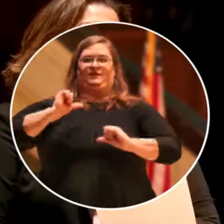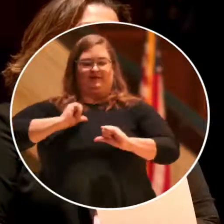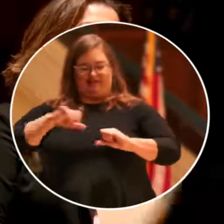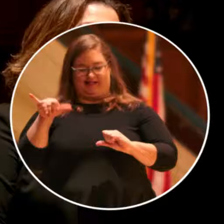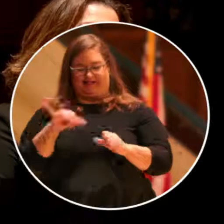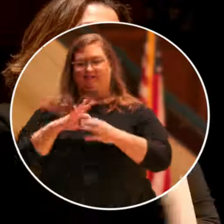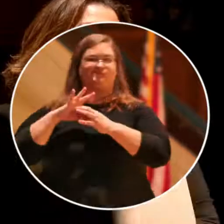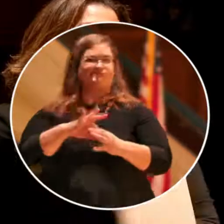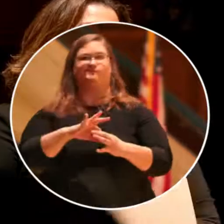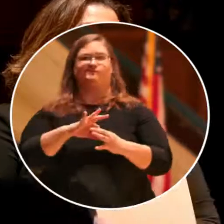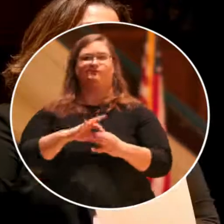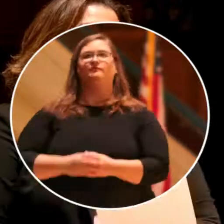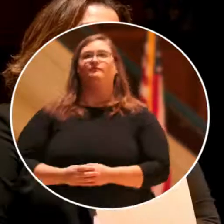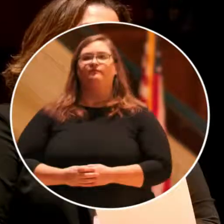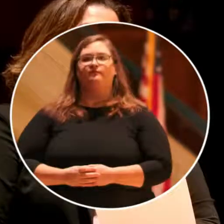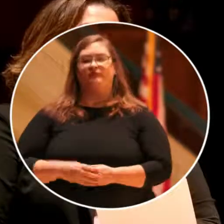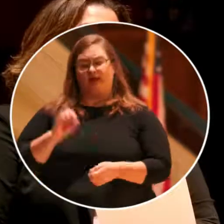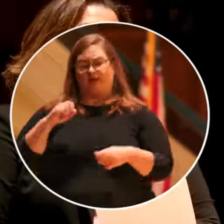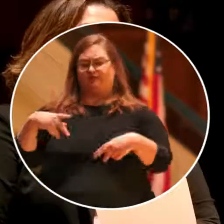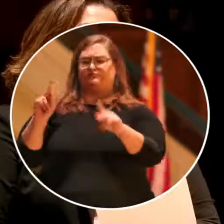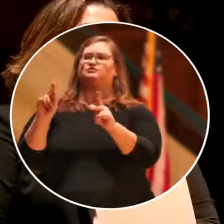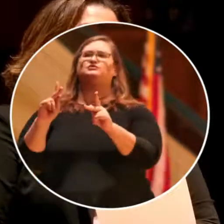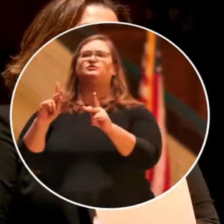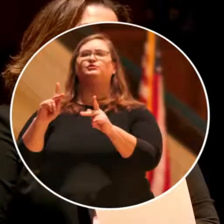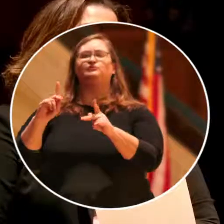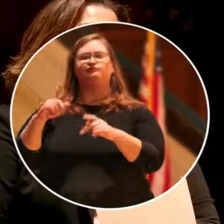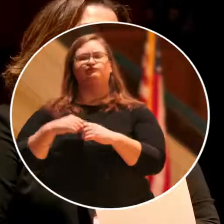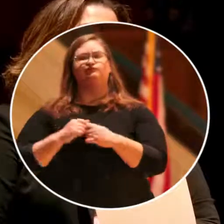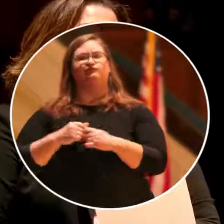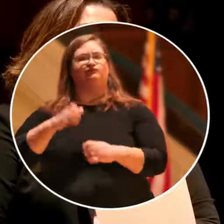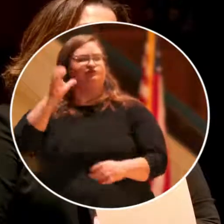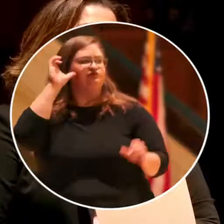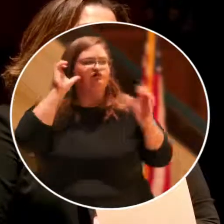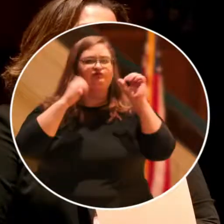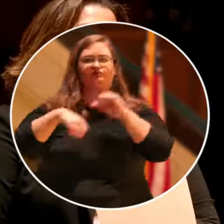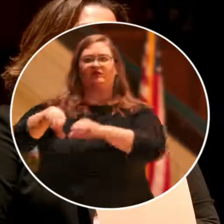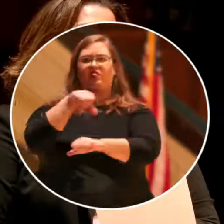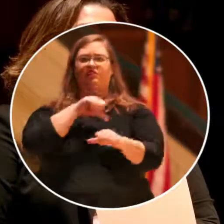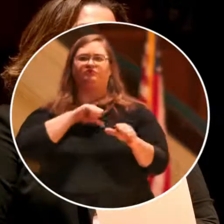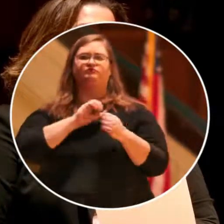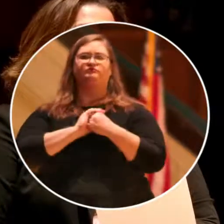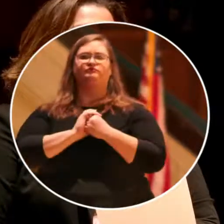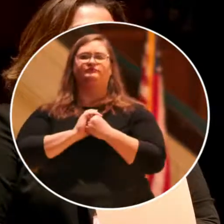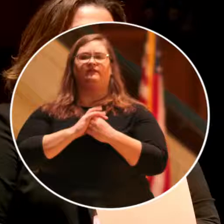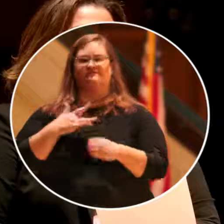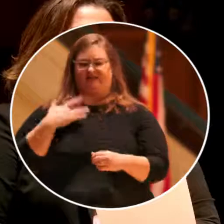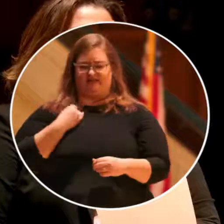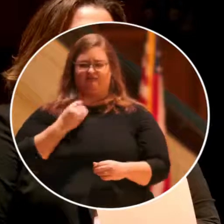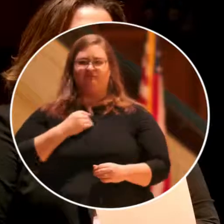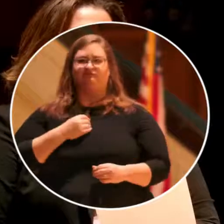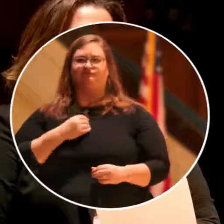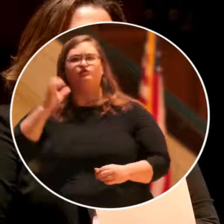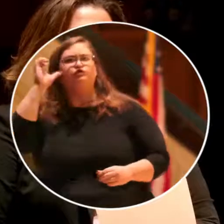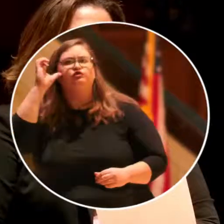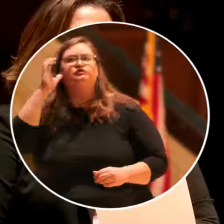connection, the opportunity for a time and a space to listen to each other, to feel heard, to feel less alone, to